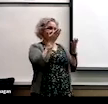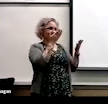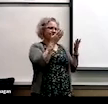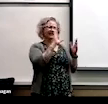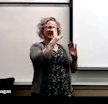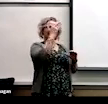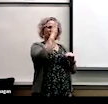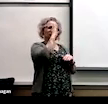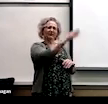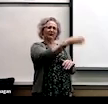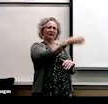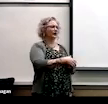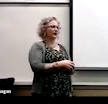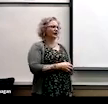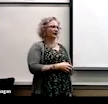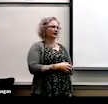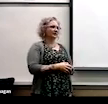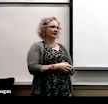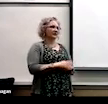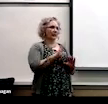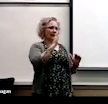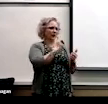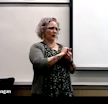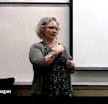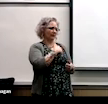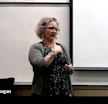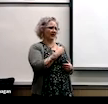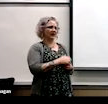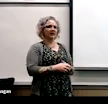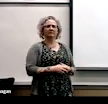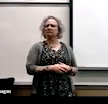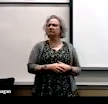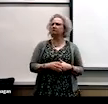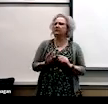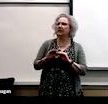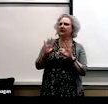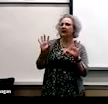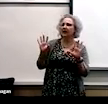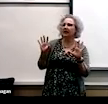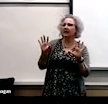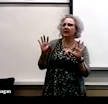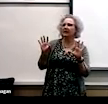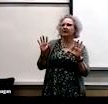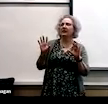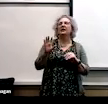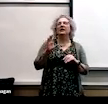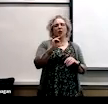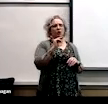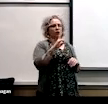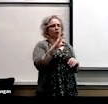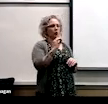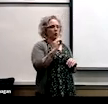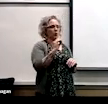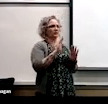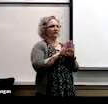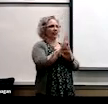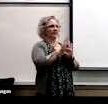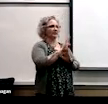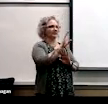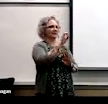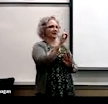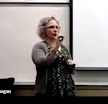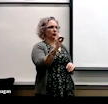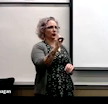unfortunately I work with. And sorry, what population would that be? Your developmental disorders, but intellectual disability, at